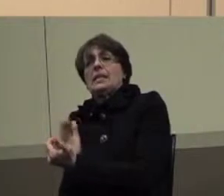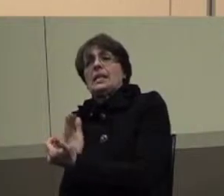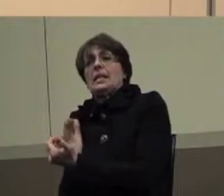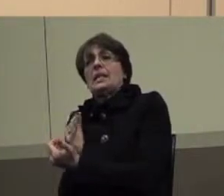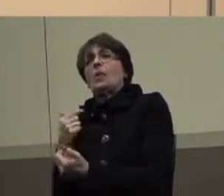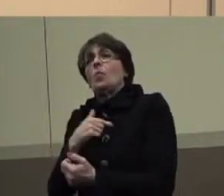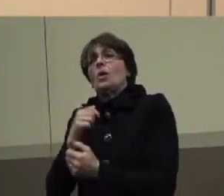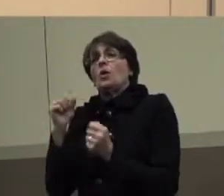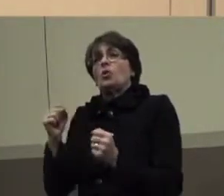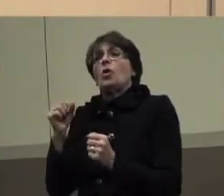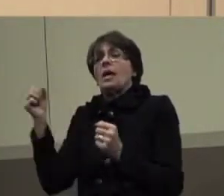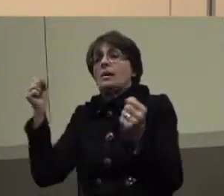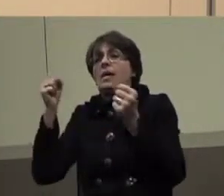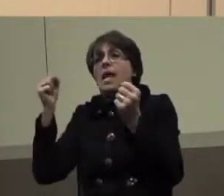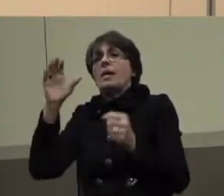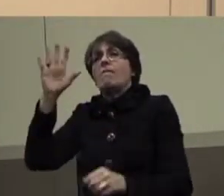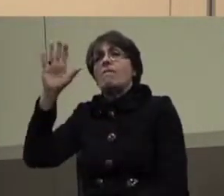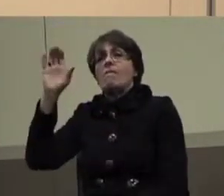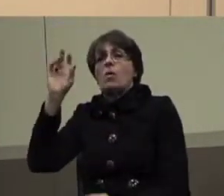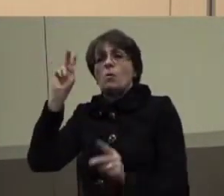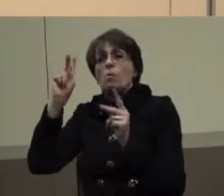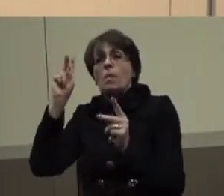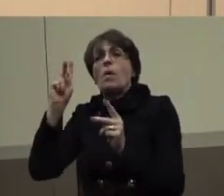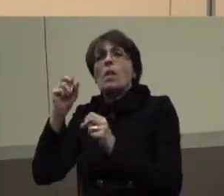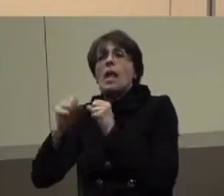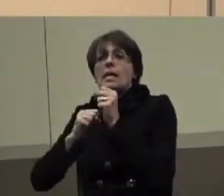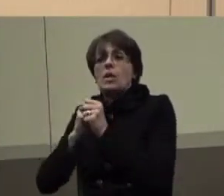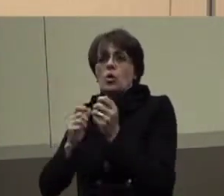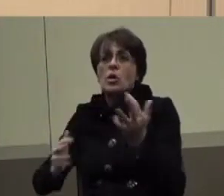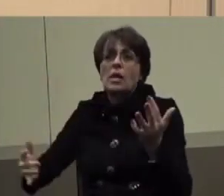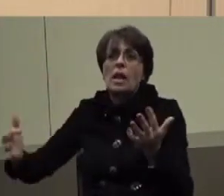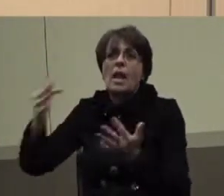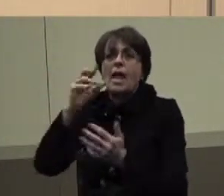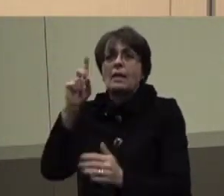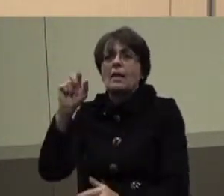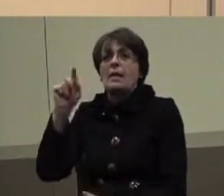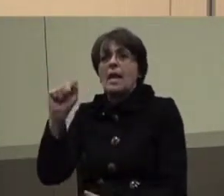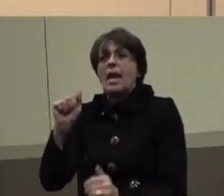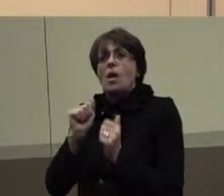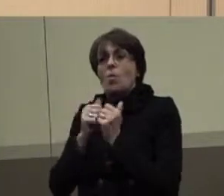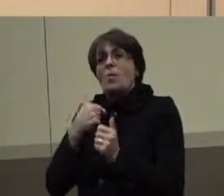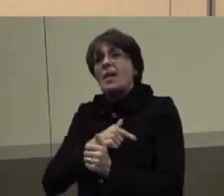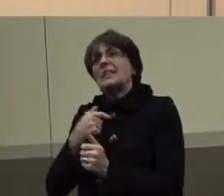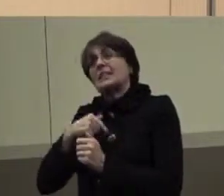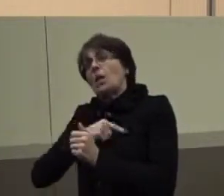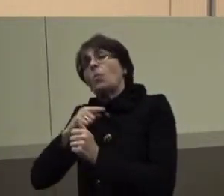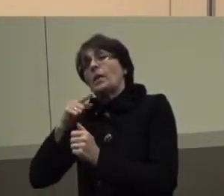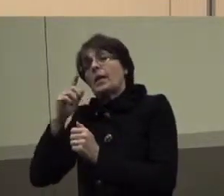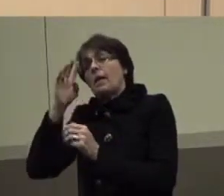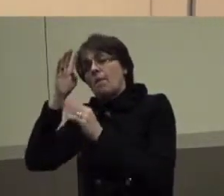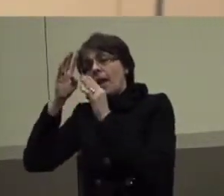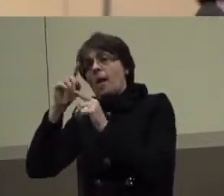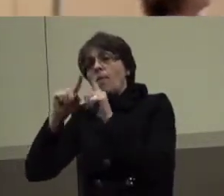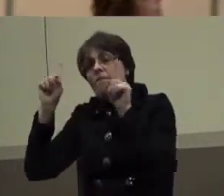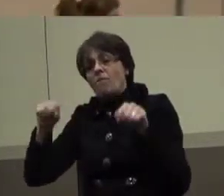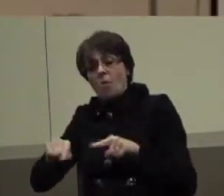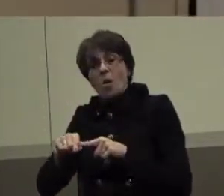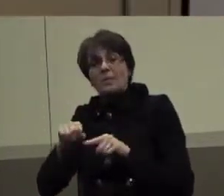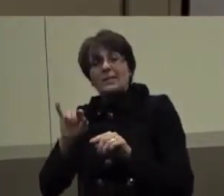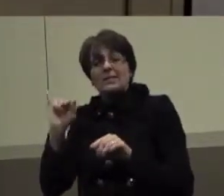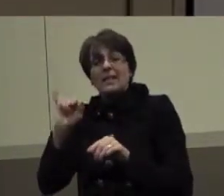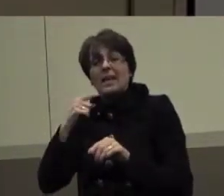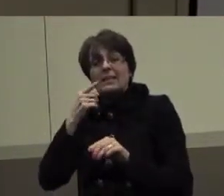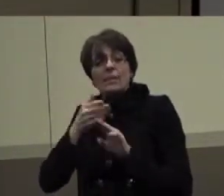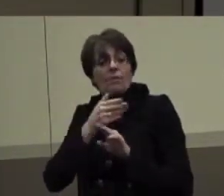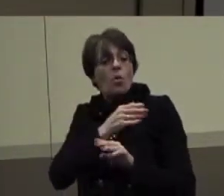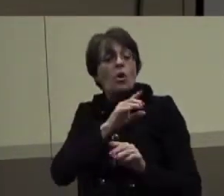we could get 500 people a year to collect data with us. So we made up these forms that I shared with you last time. Behavior started at